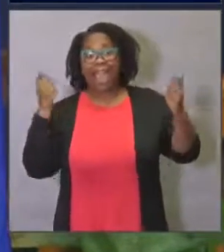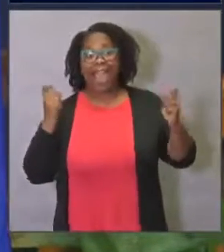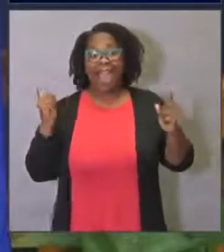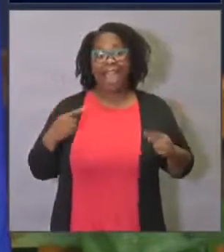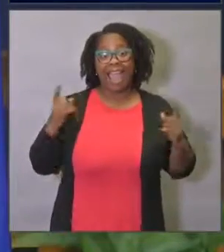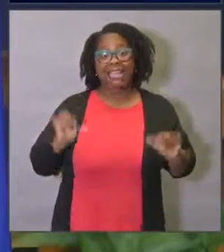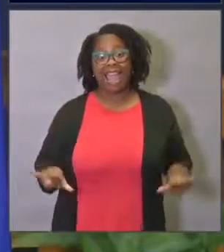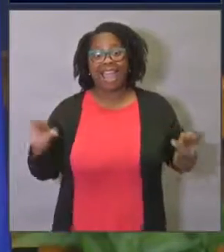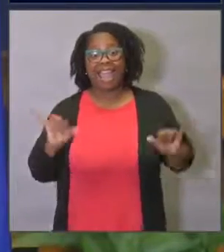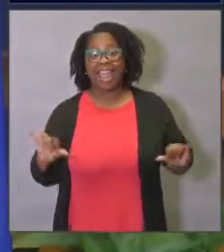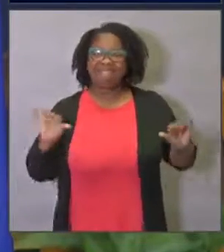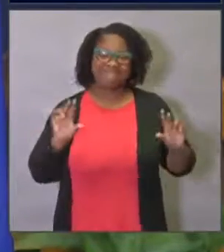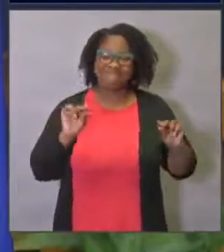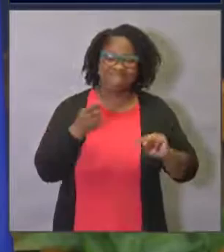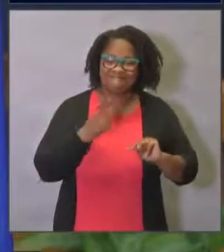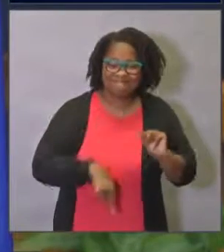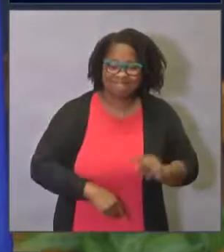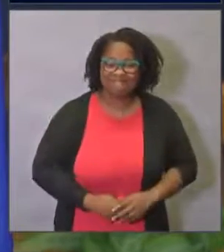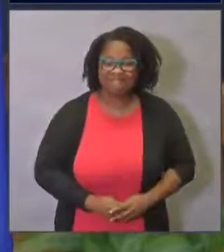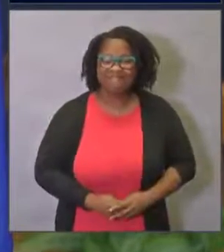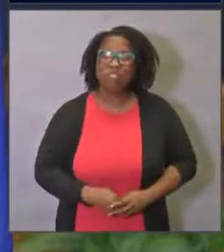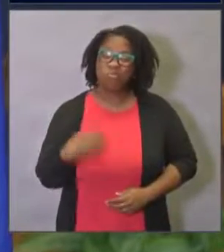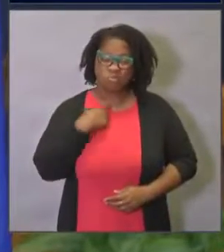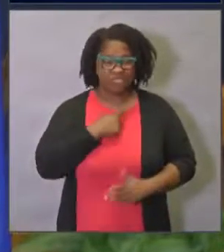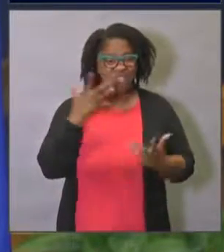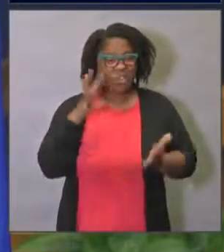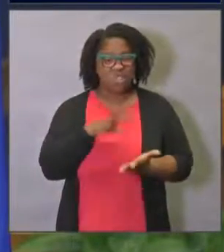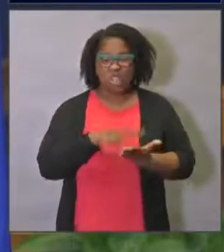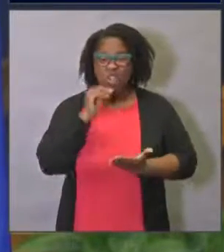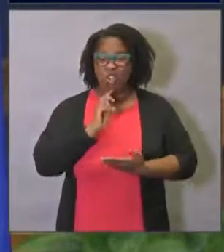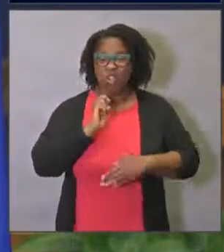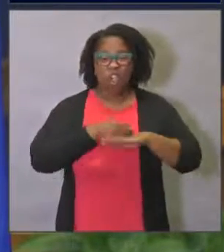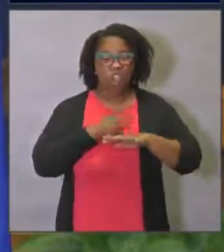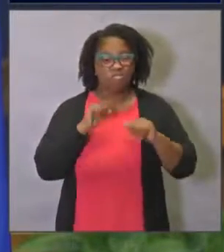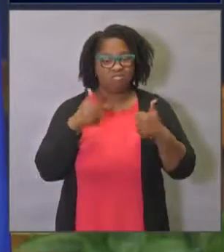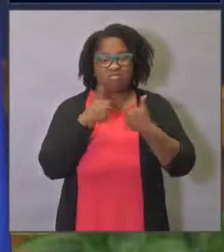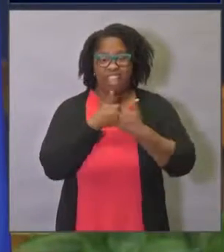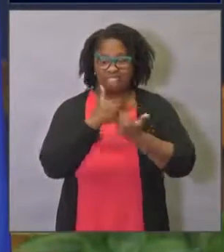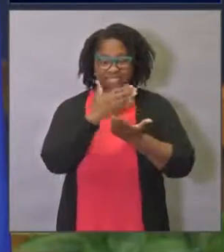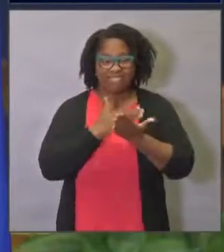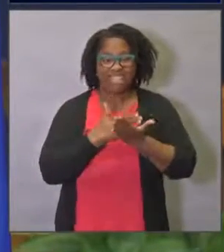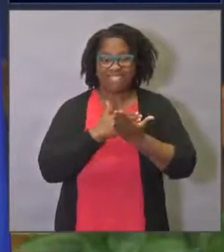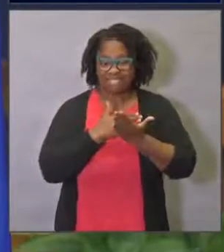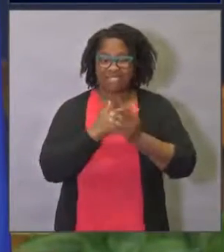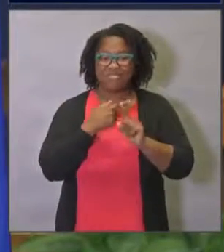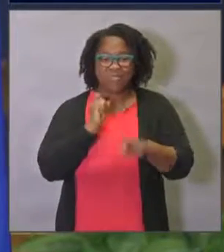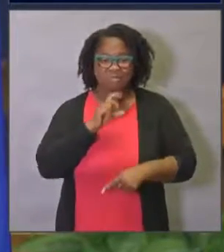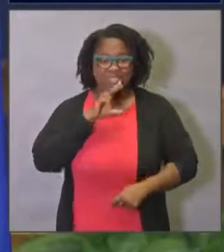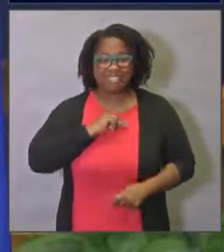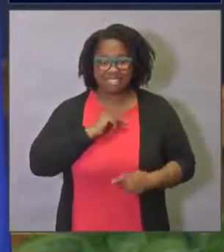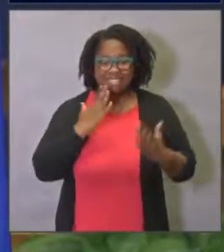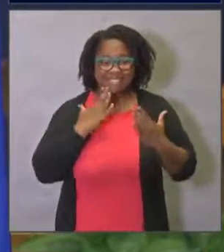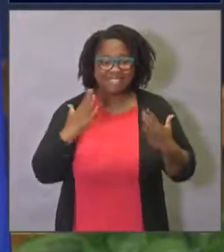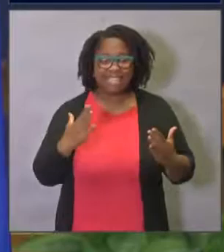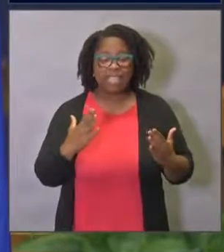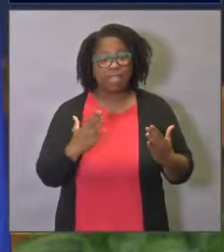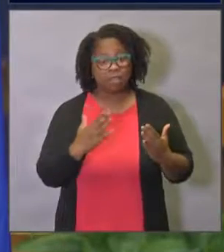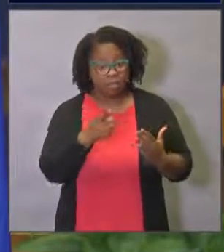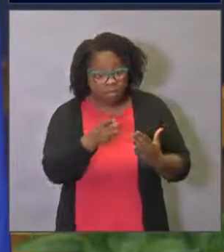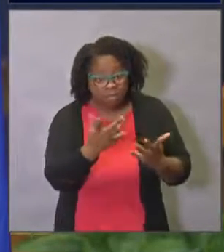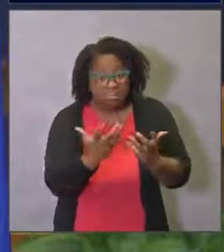like. We have learned a hard and painful lesson from our actions over Thanksgiving. Please, let's not repeat the